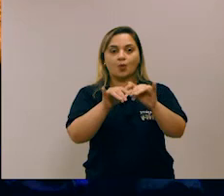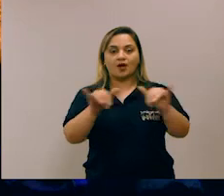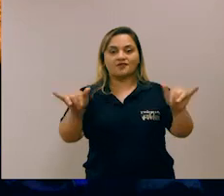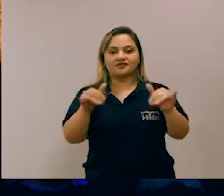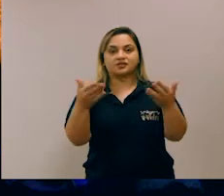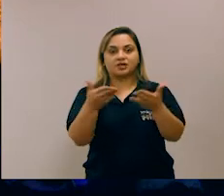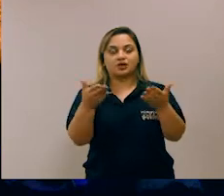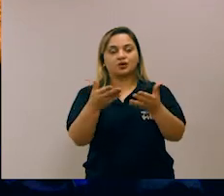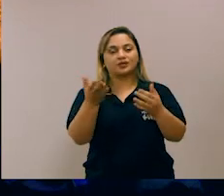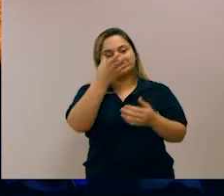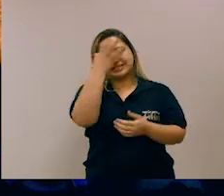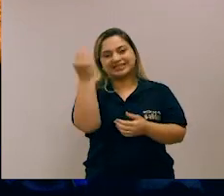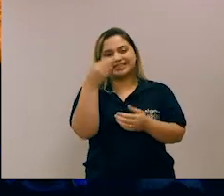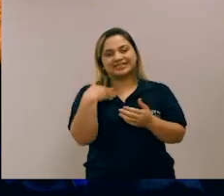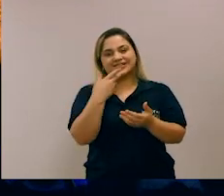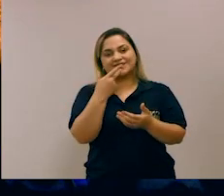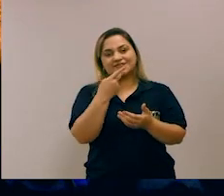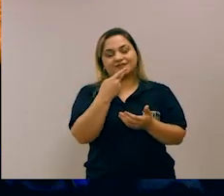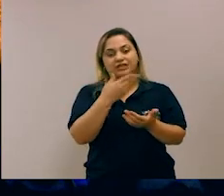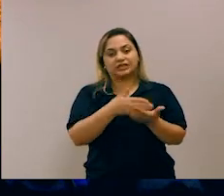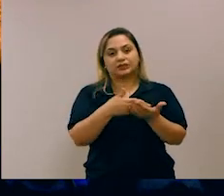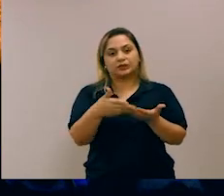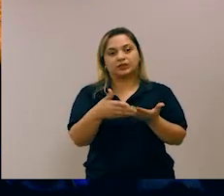I forgot to mention something in the beginning.